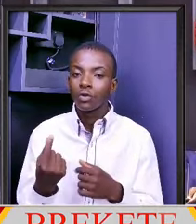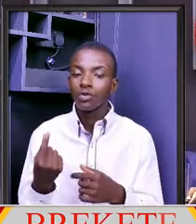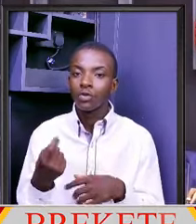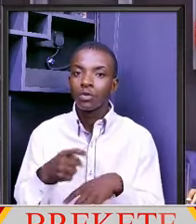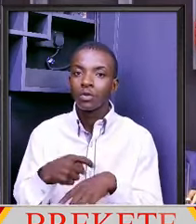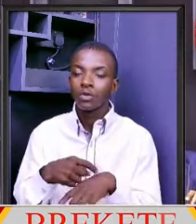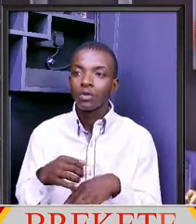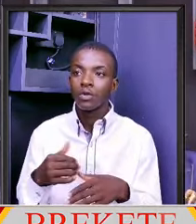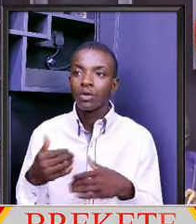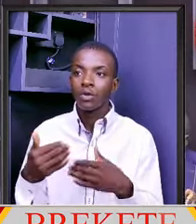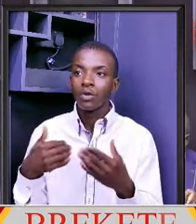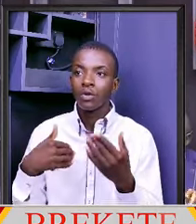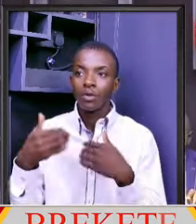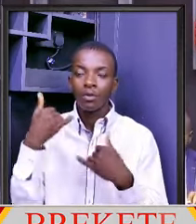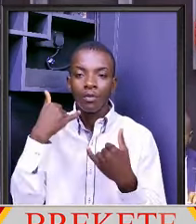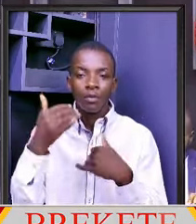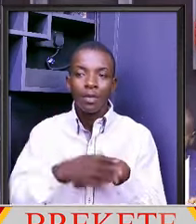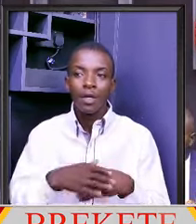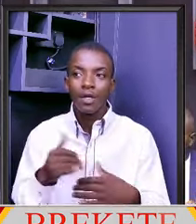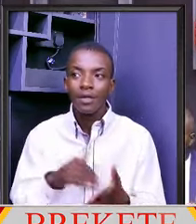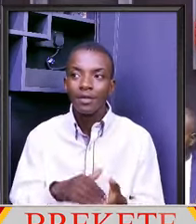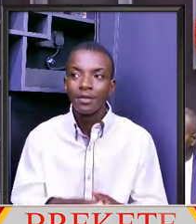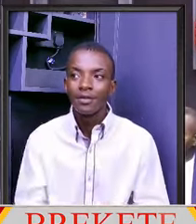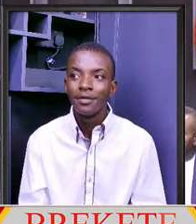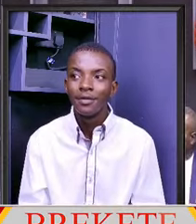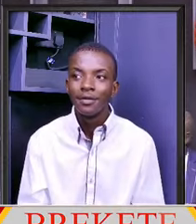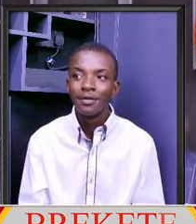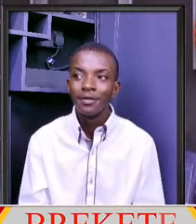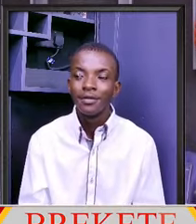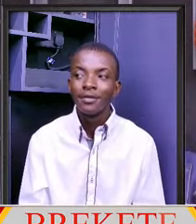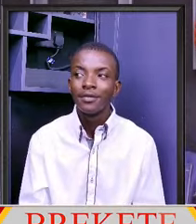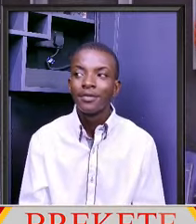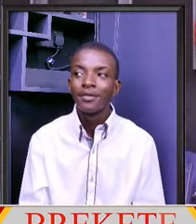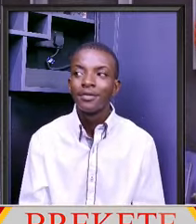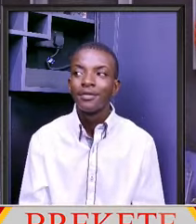to cool off. I go call him back again. But